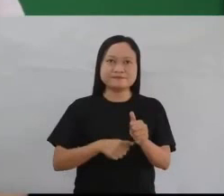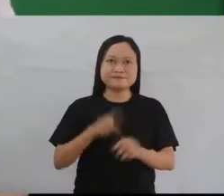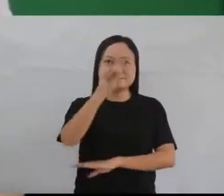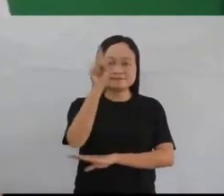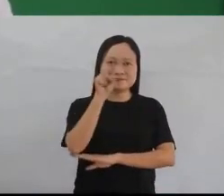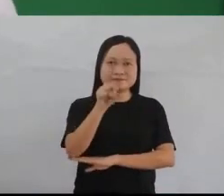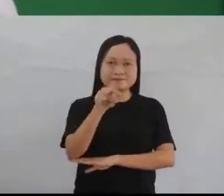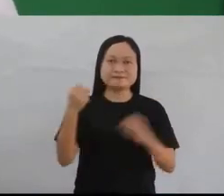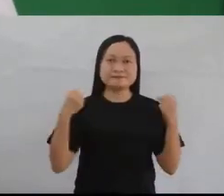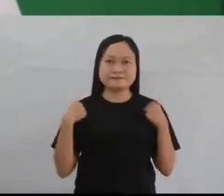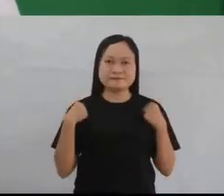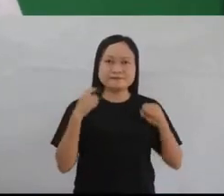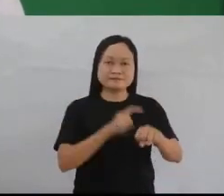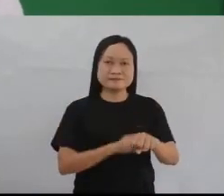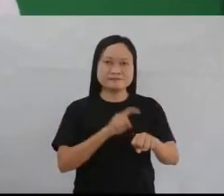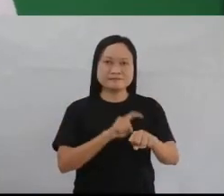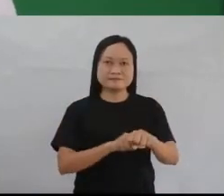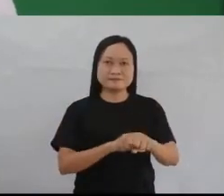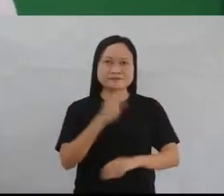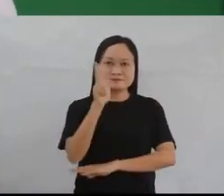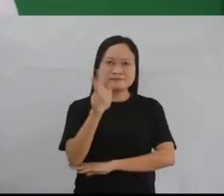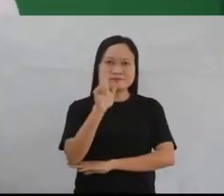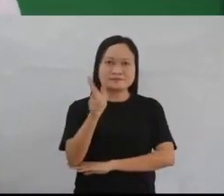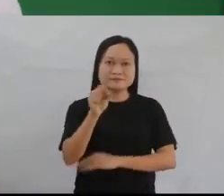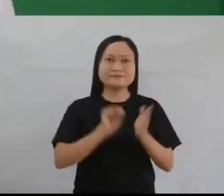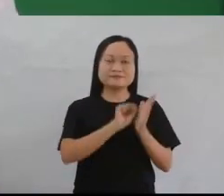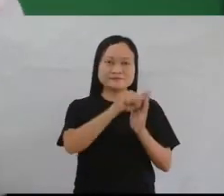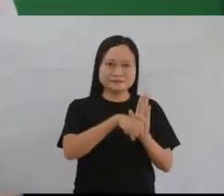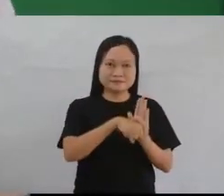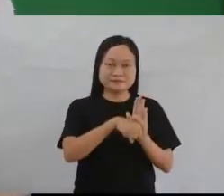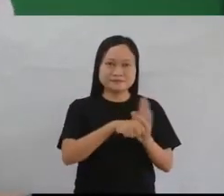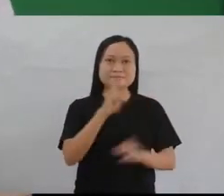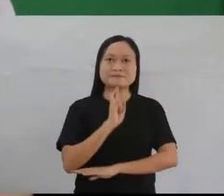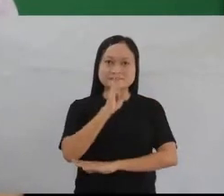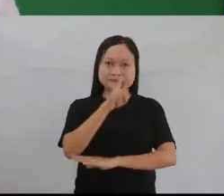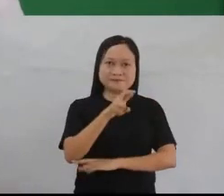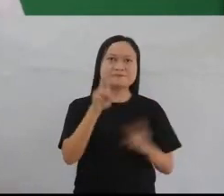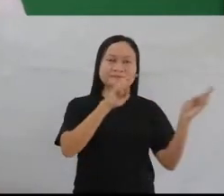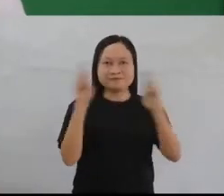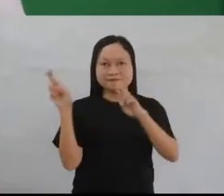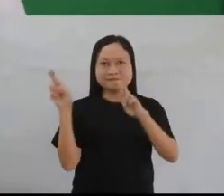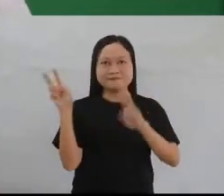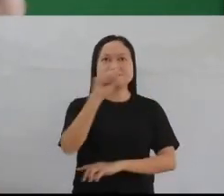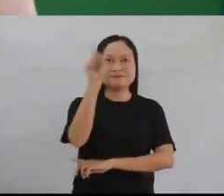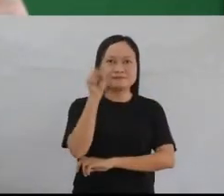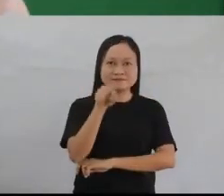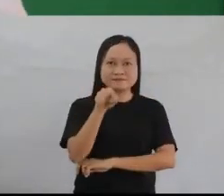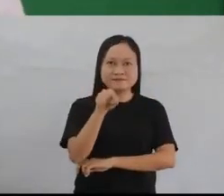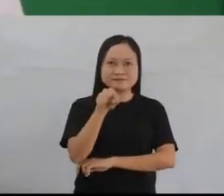Every question has a timer of 30 seconds. Are you ready?